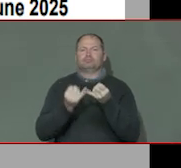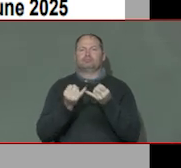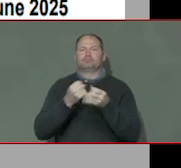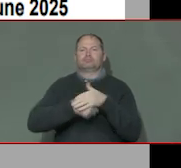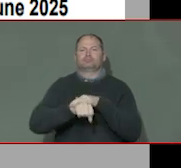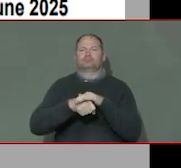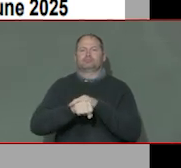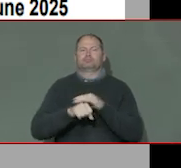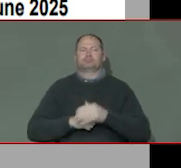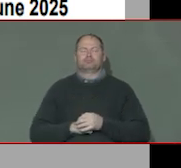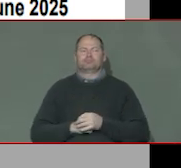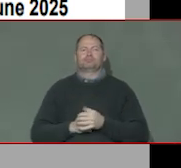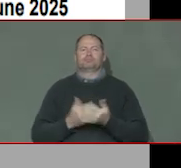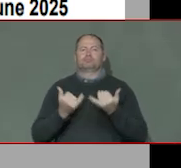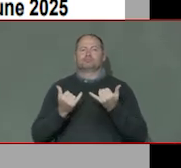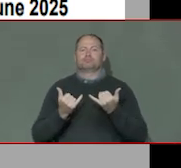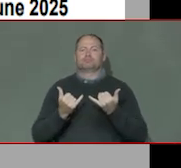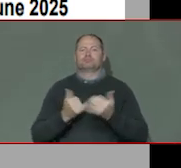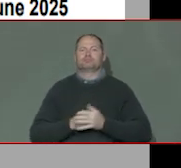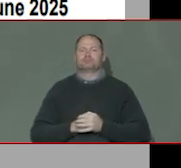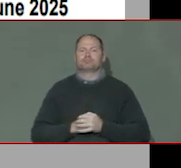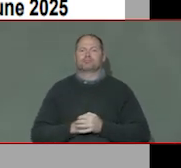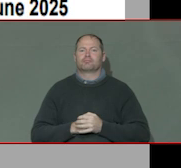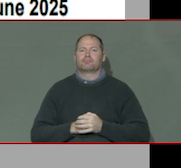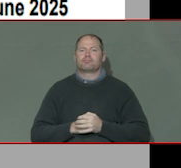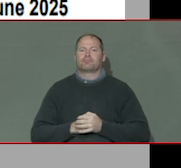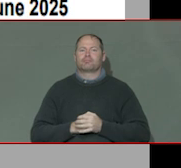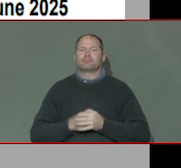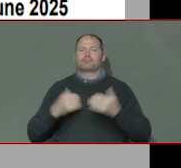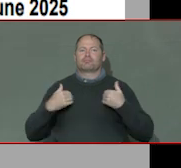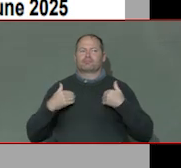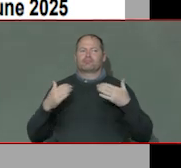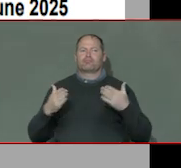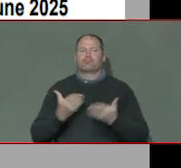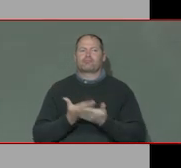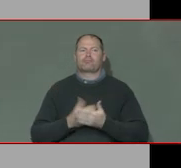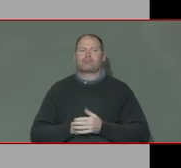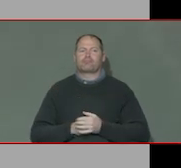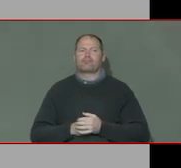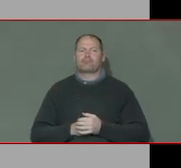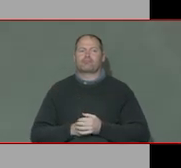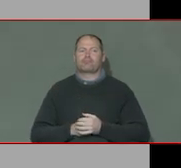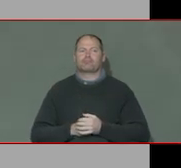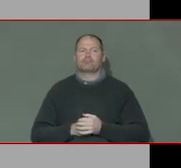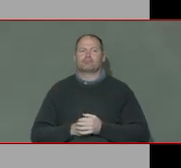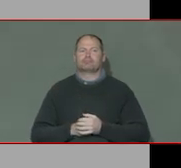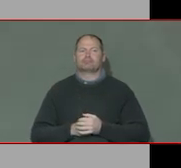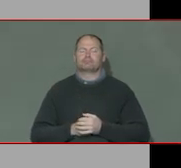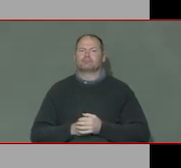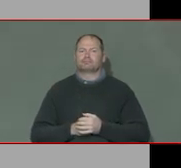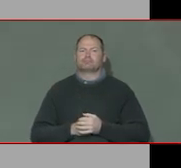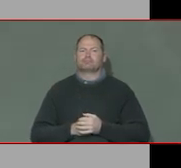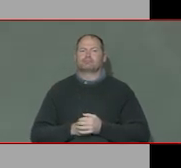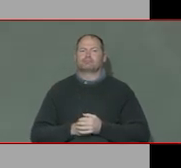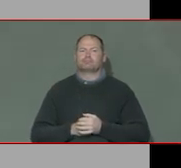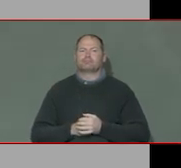The last guys that's coming in, there is notes there if you have it. Okay. So first